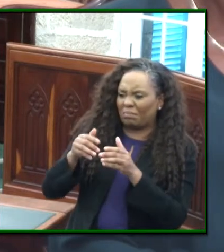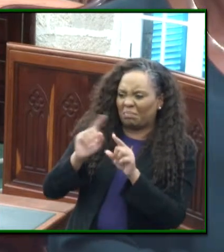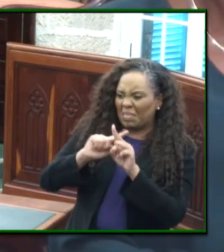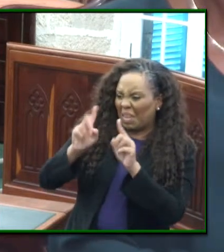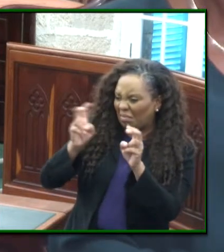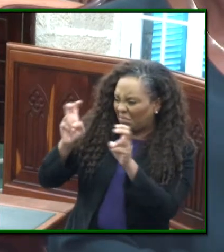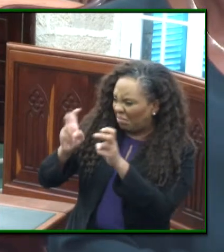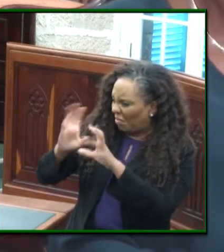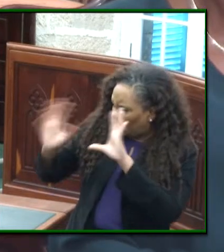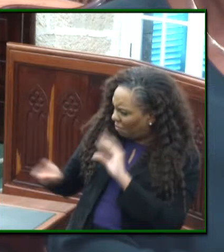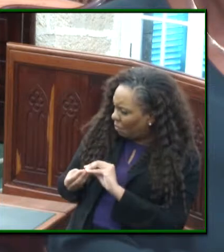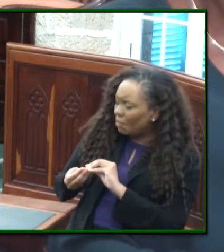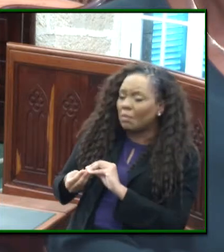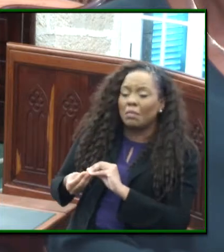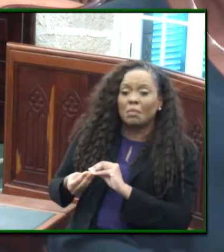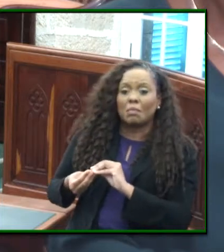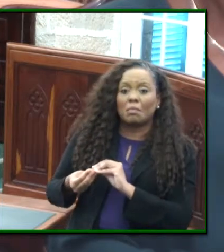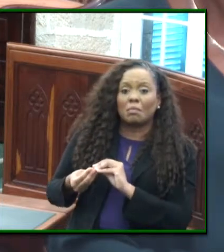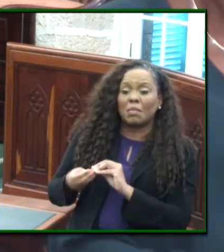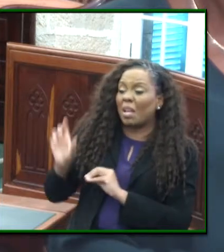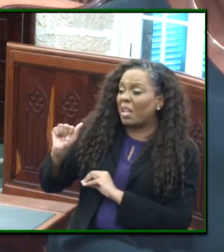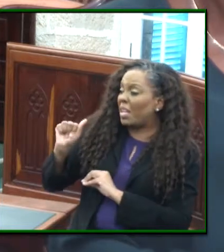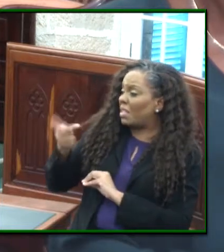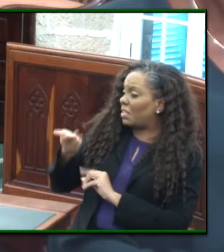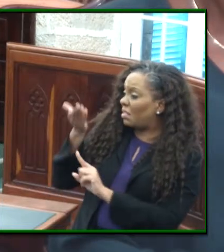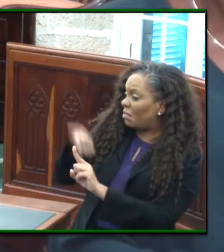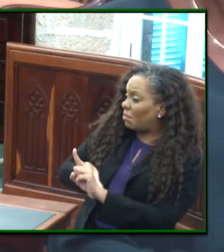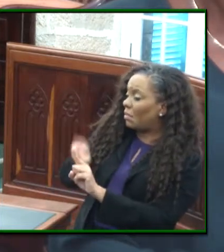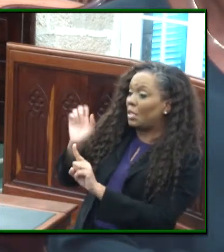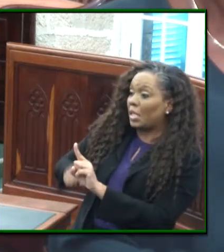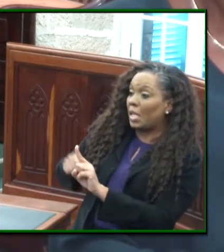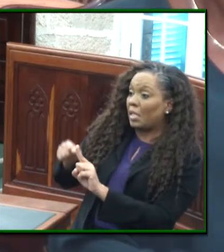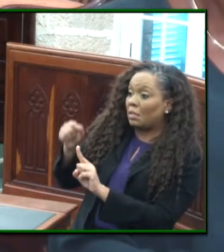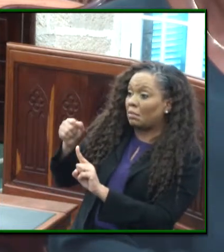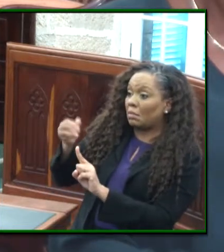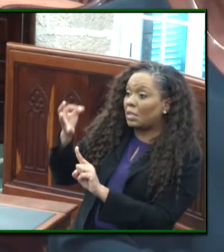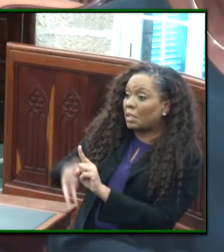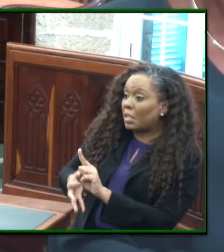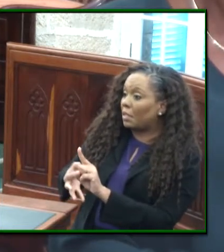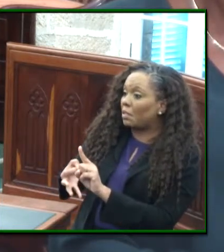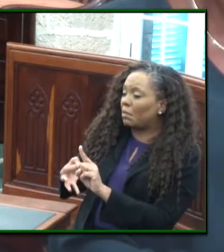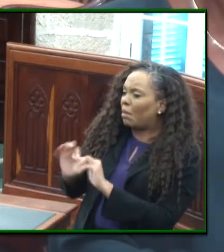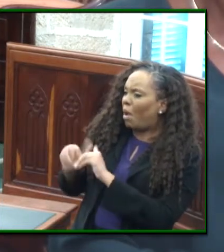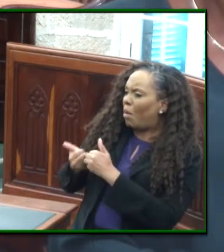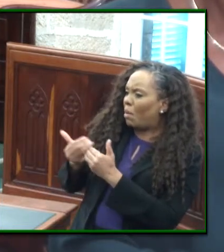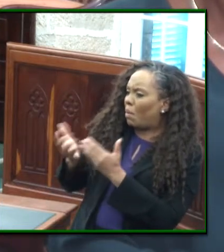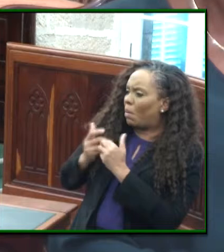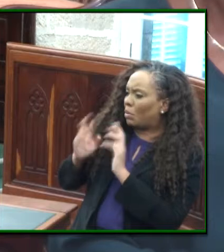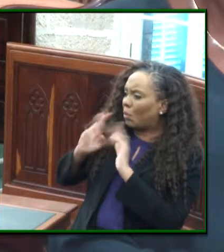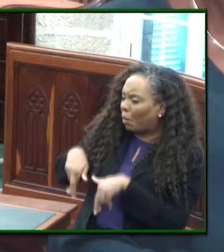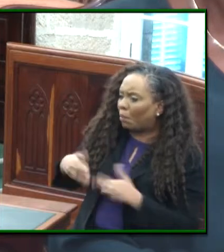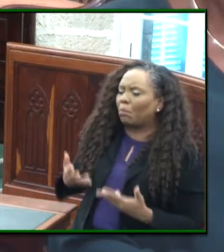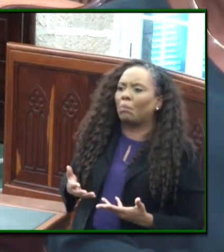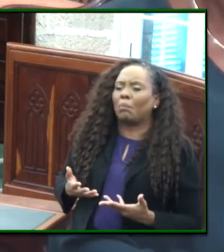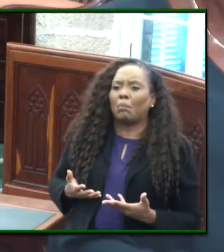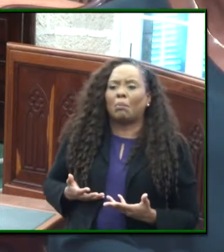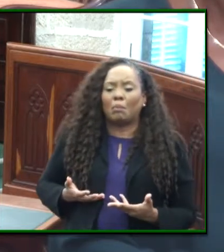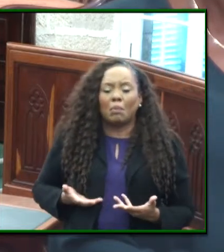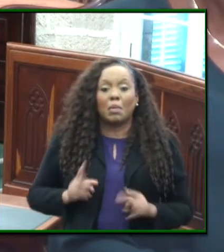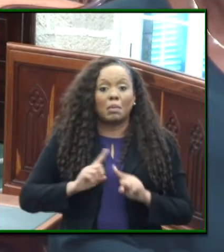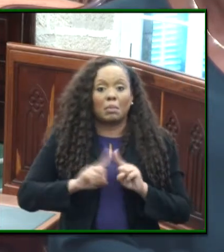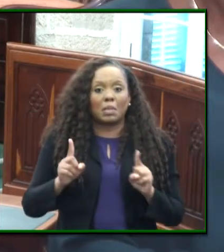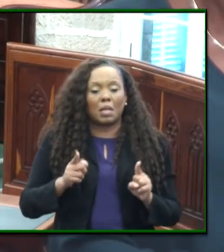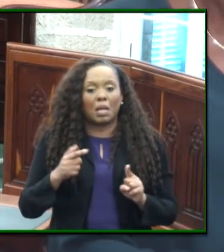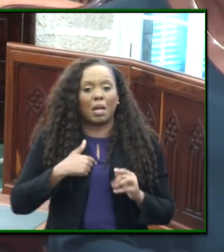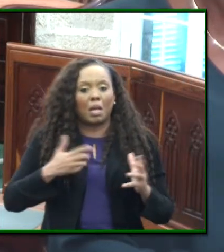can pick what he wishes to respond to out of what it is that I intervene on behalf of. First of all,